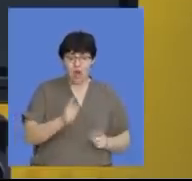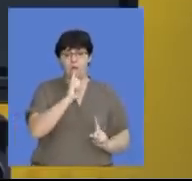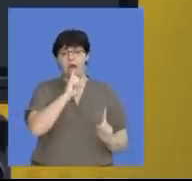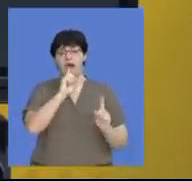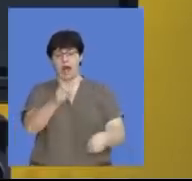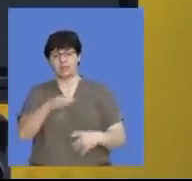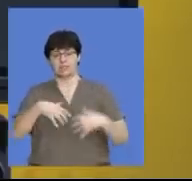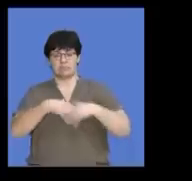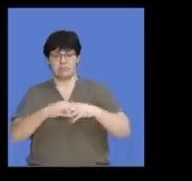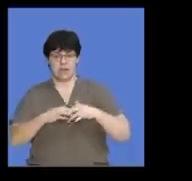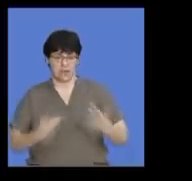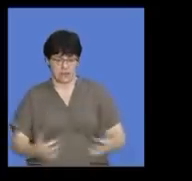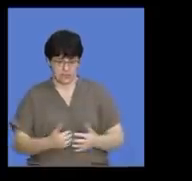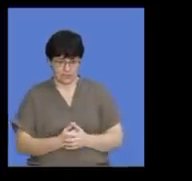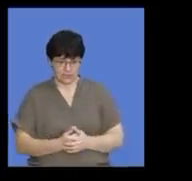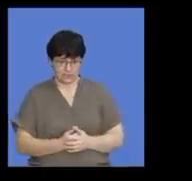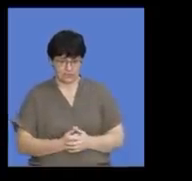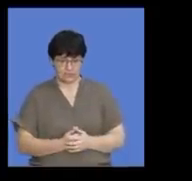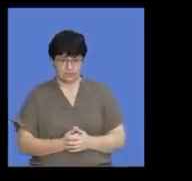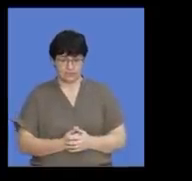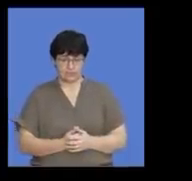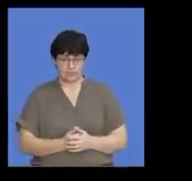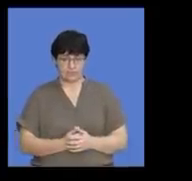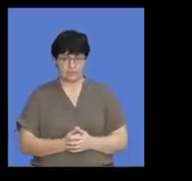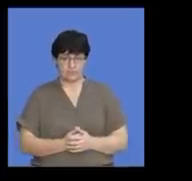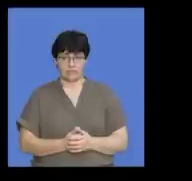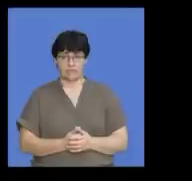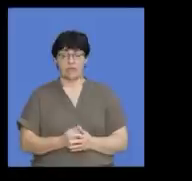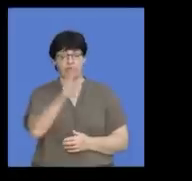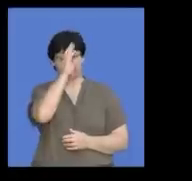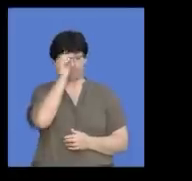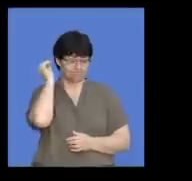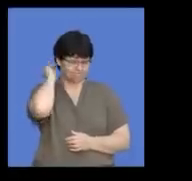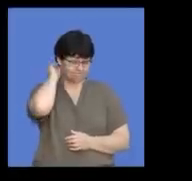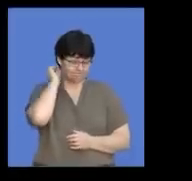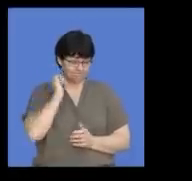should be laid out. It's as follows. Note